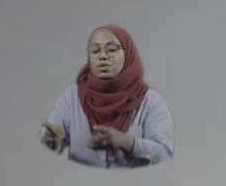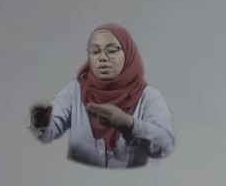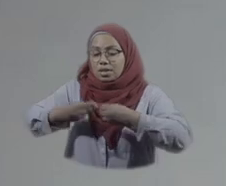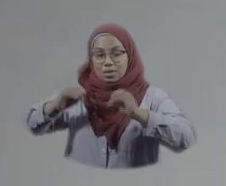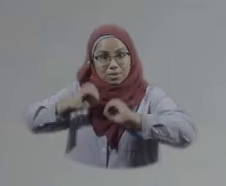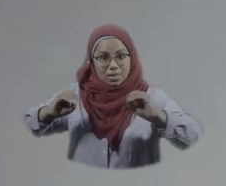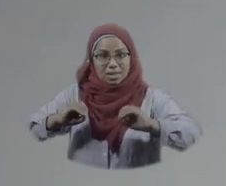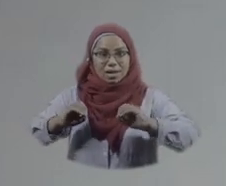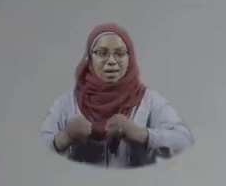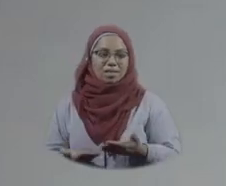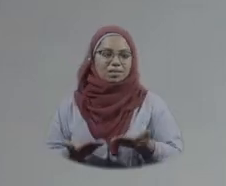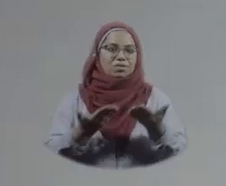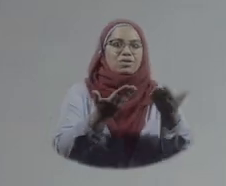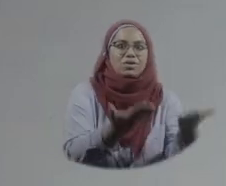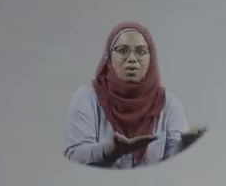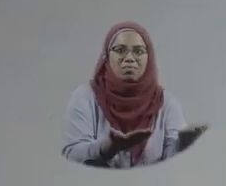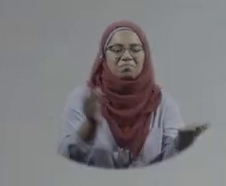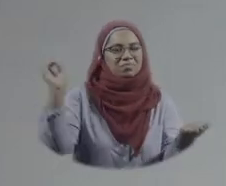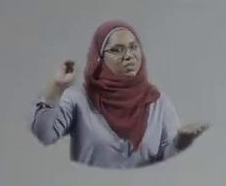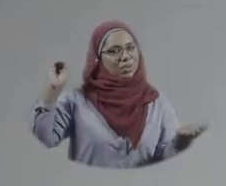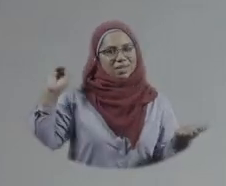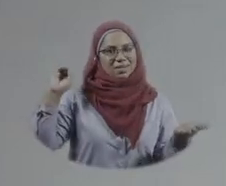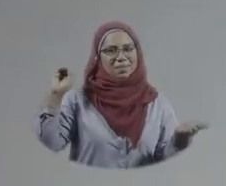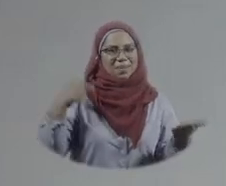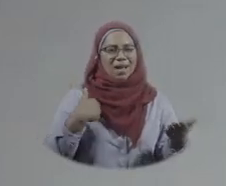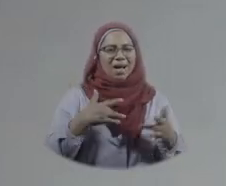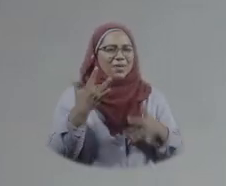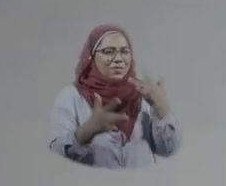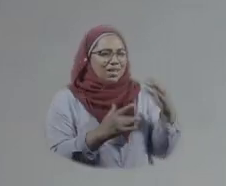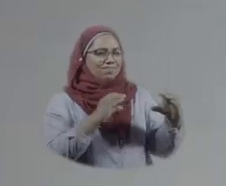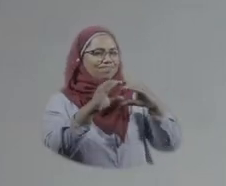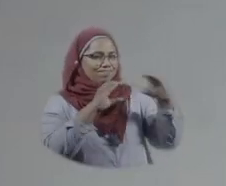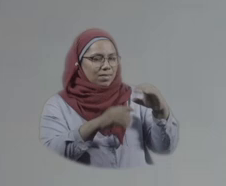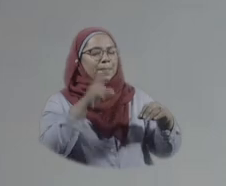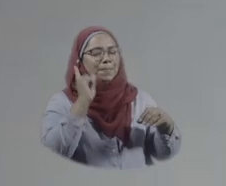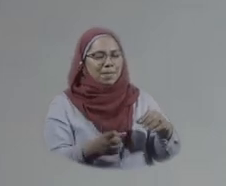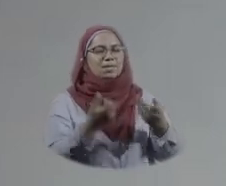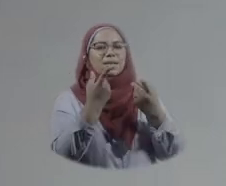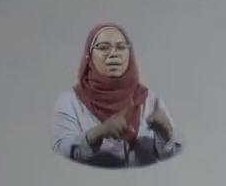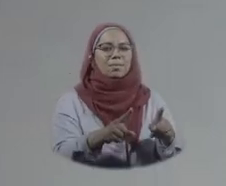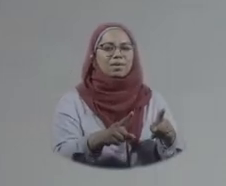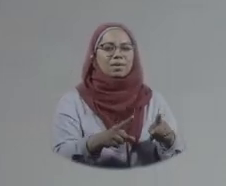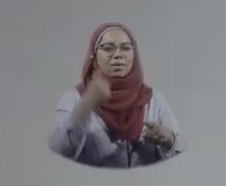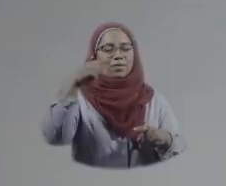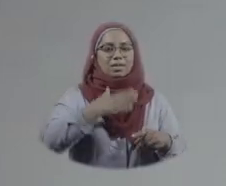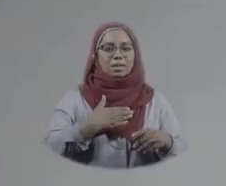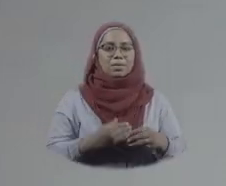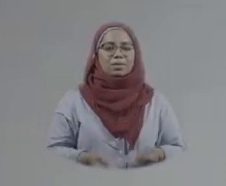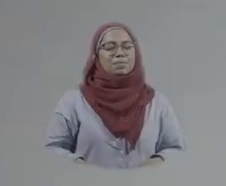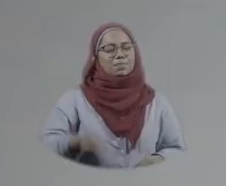bring things on the table. So I feel like this conversation needs to happen and for us to have